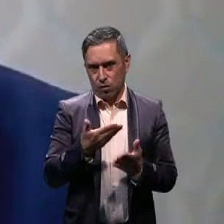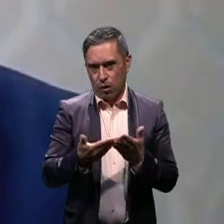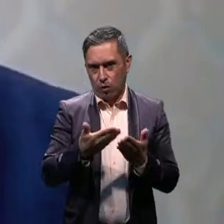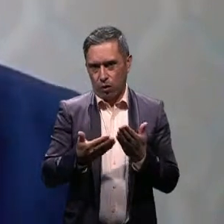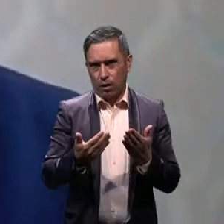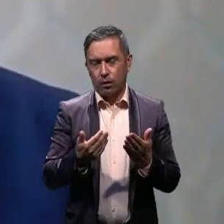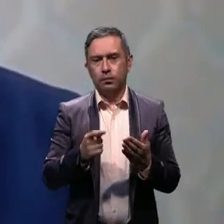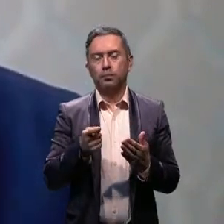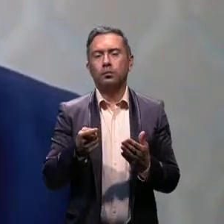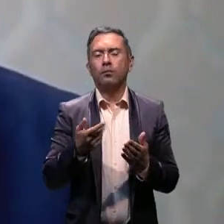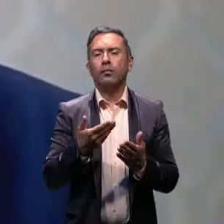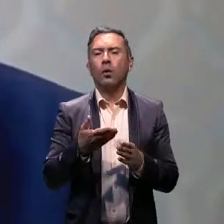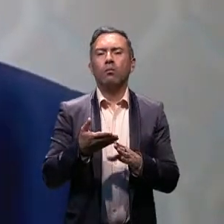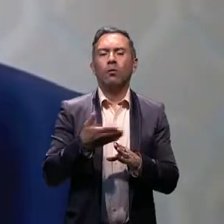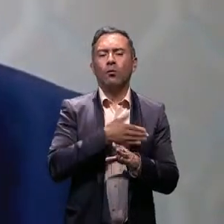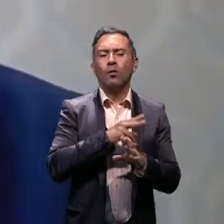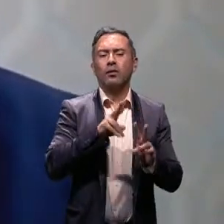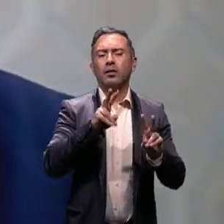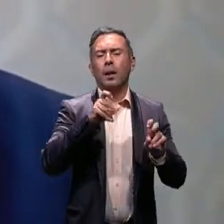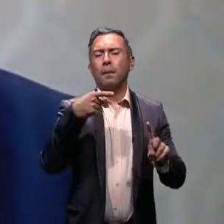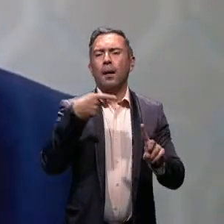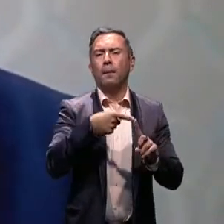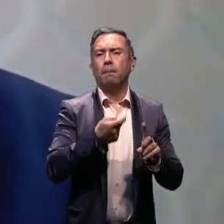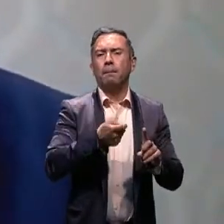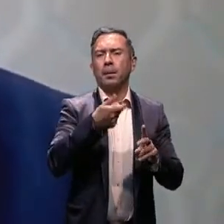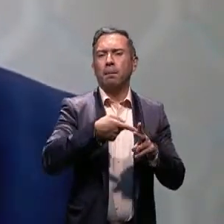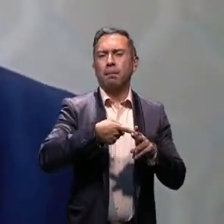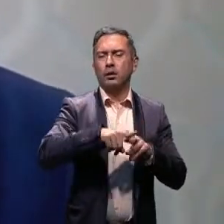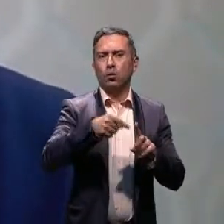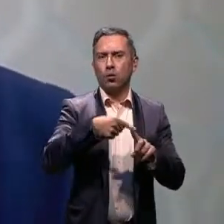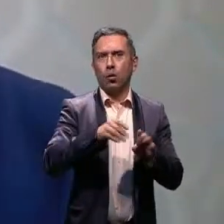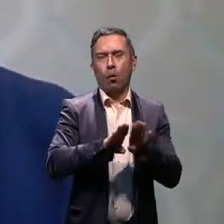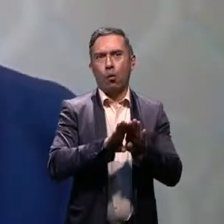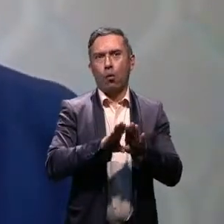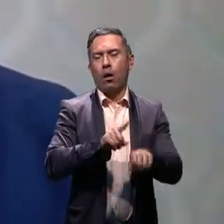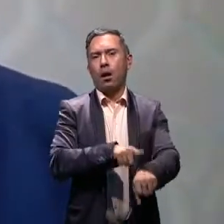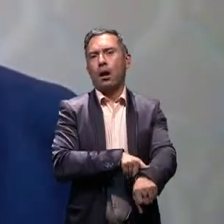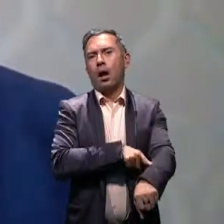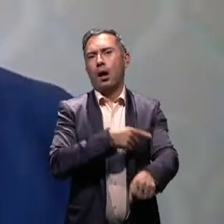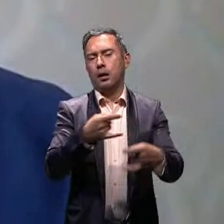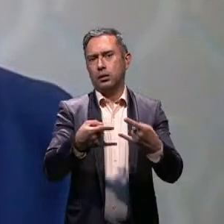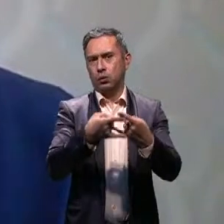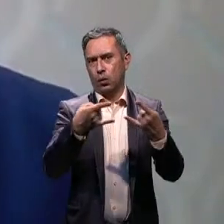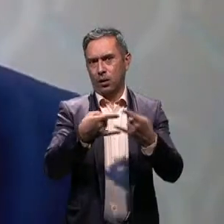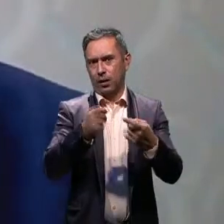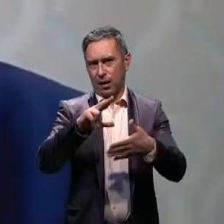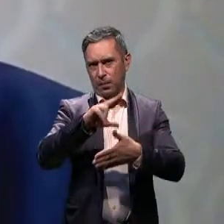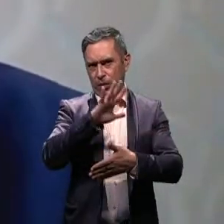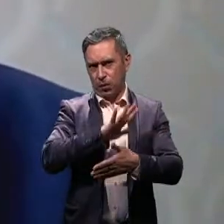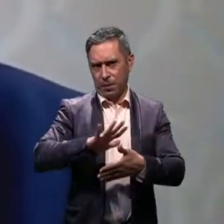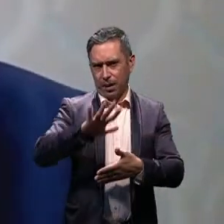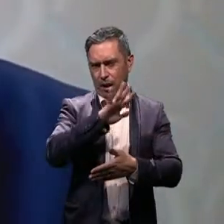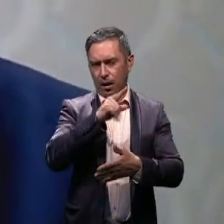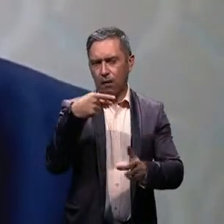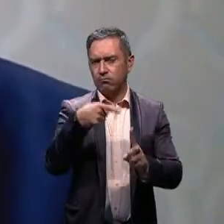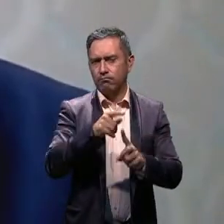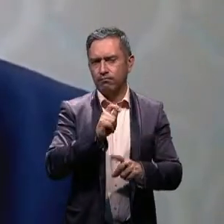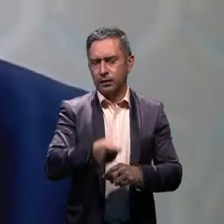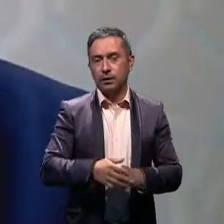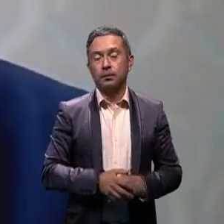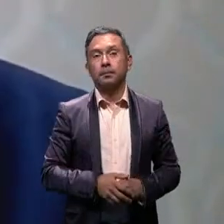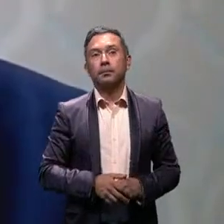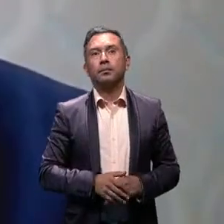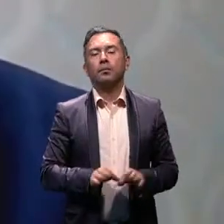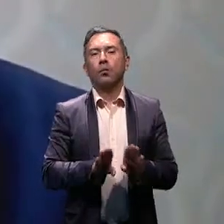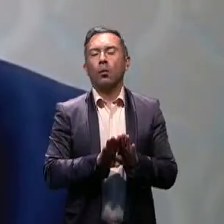me back to the initial point where we began with our long history in Latin America,